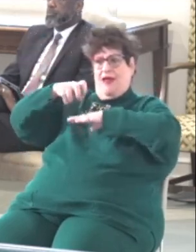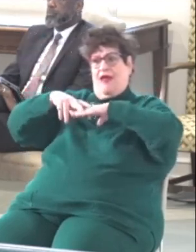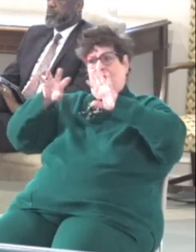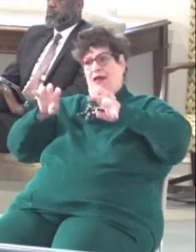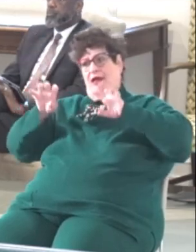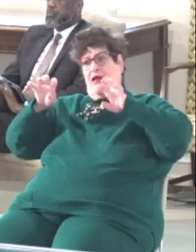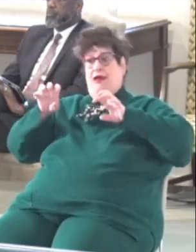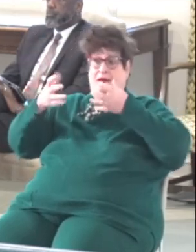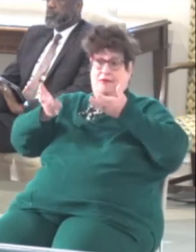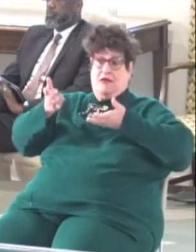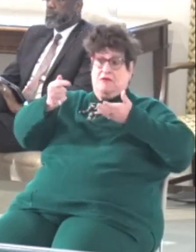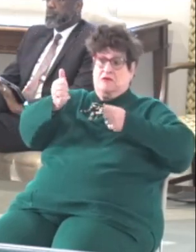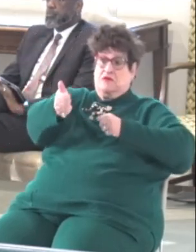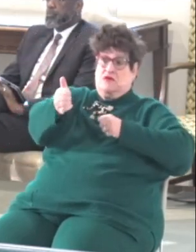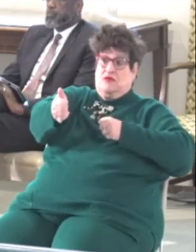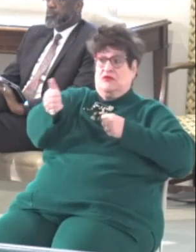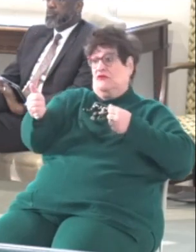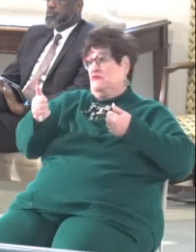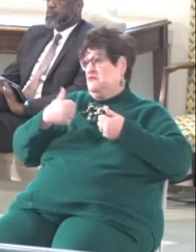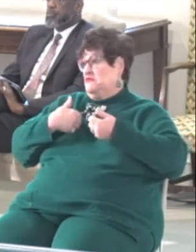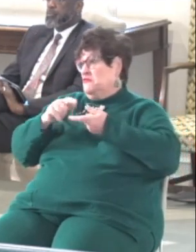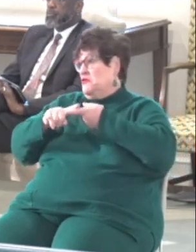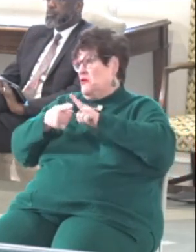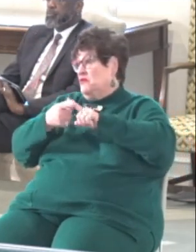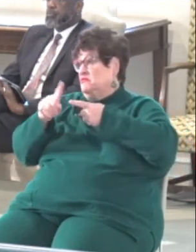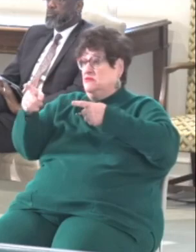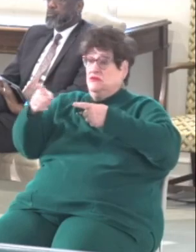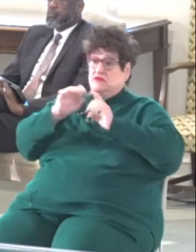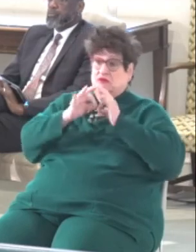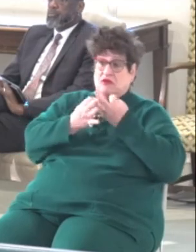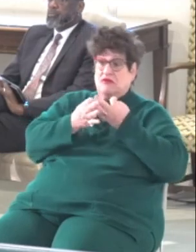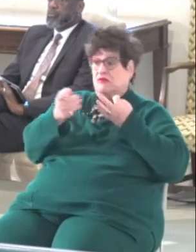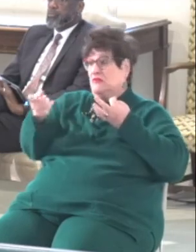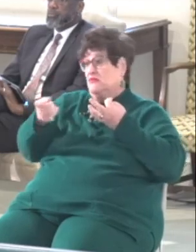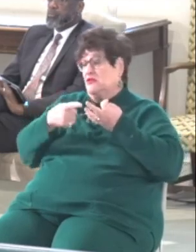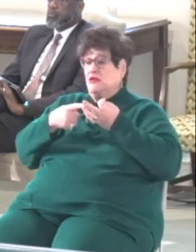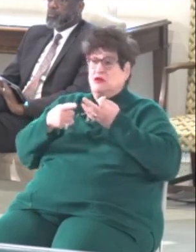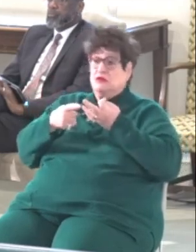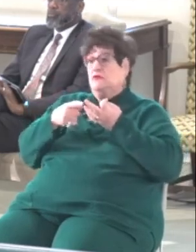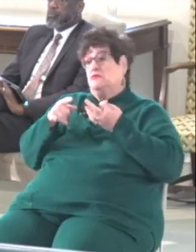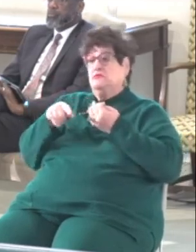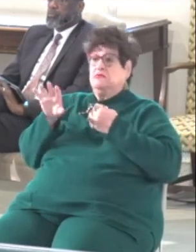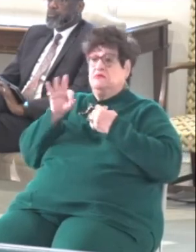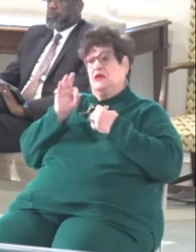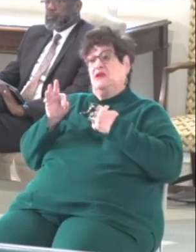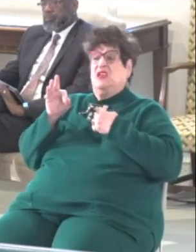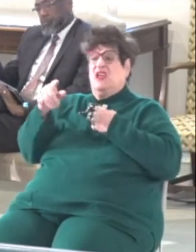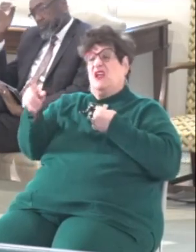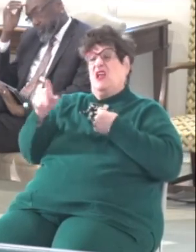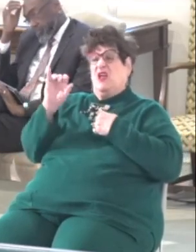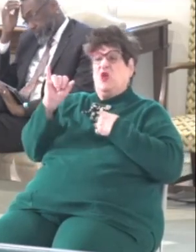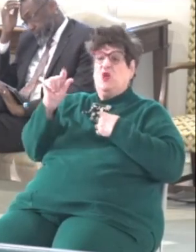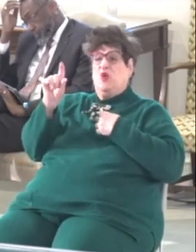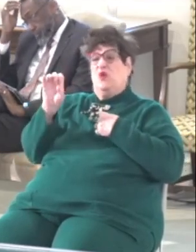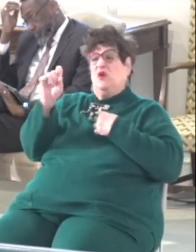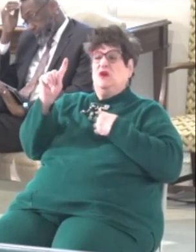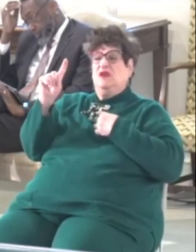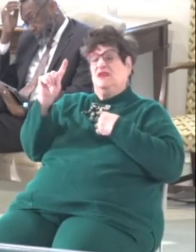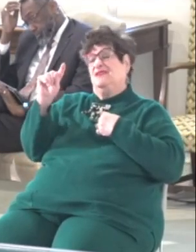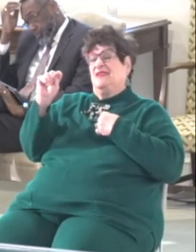Maybe you yourself or you had friends who talked about selecting a Yuletide log and started burning